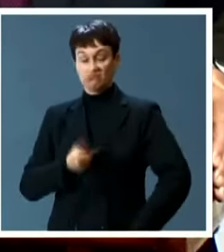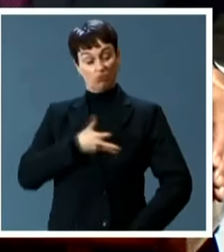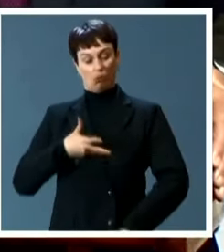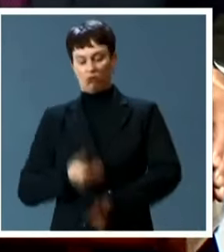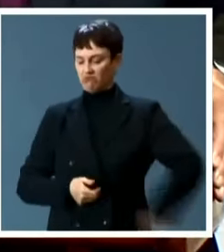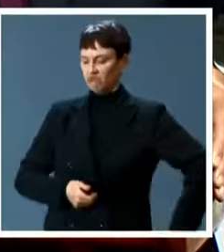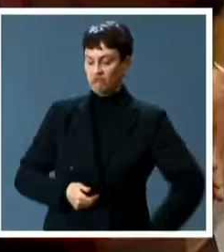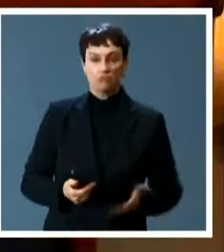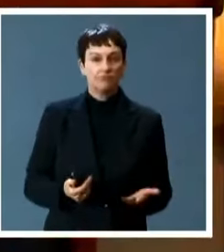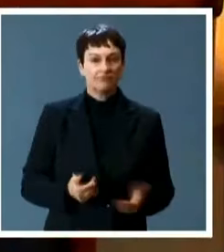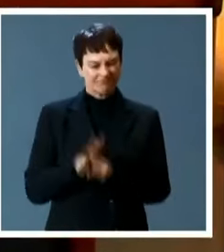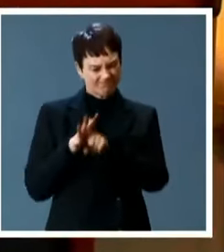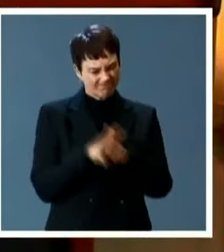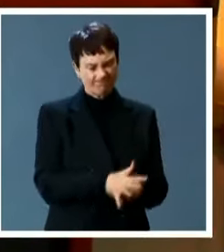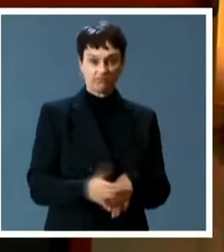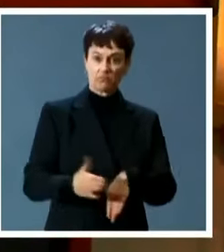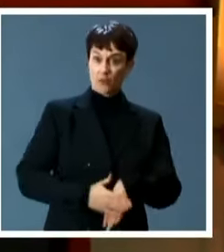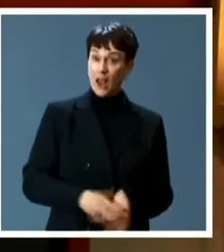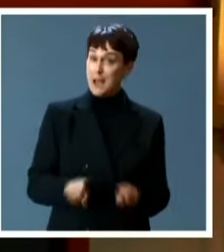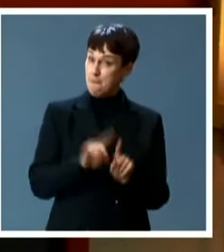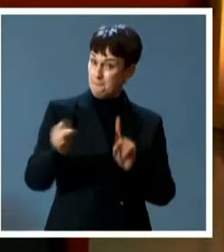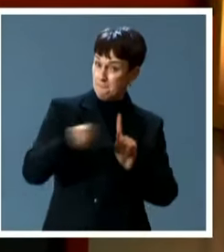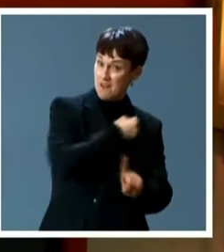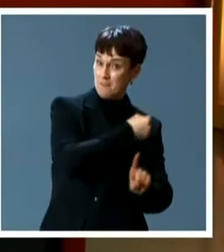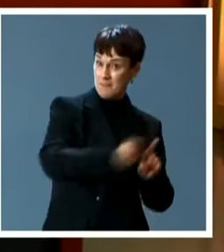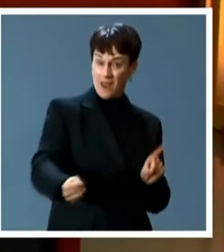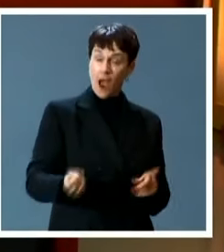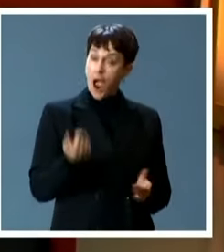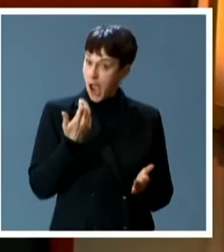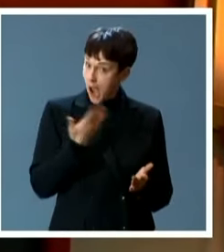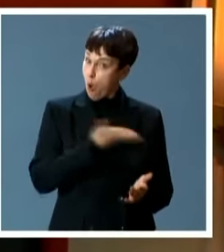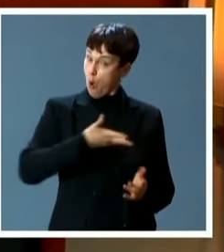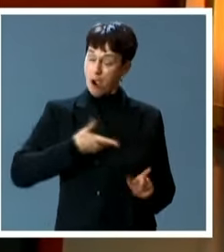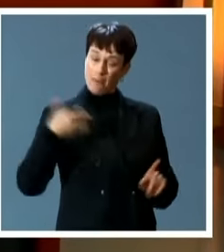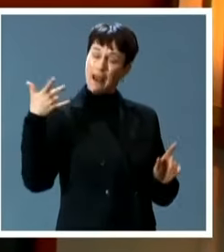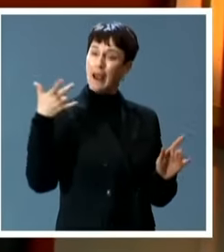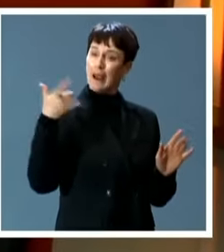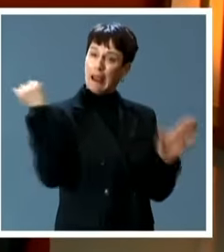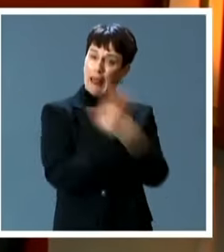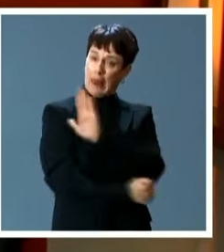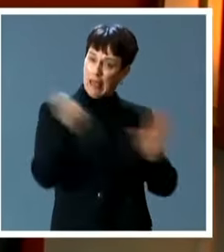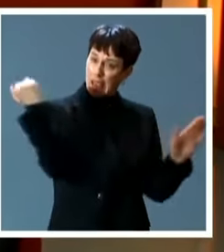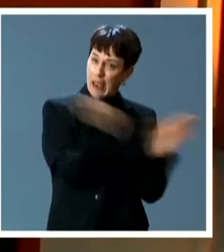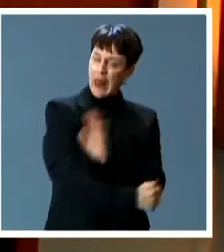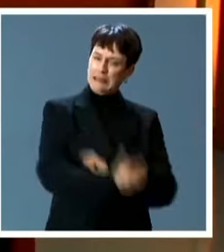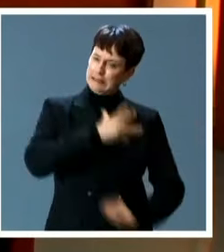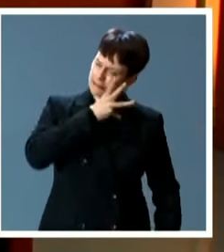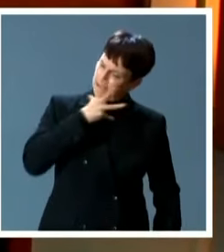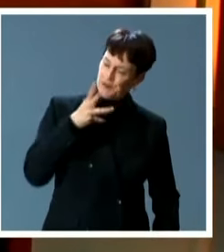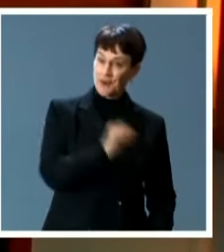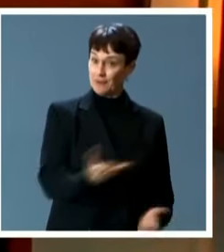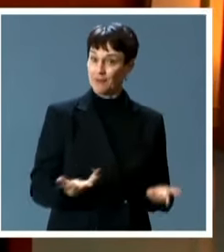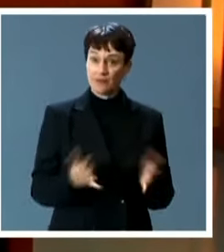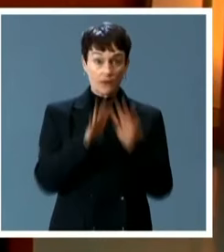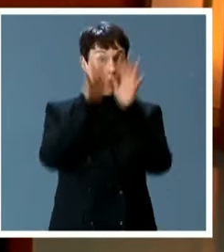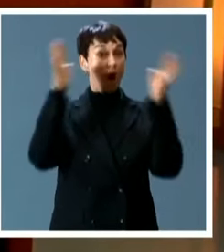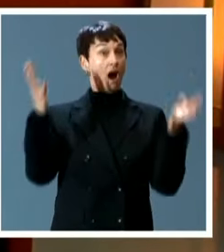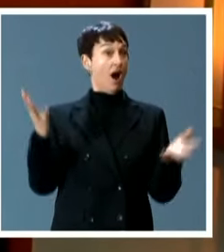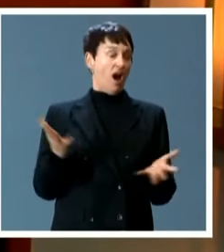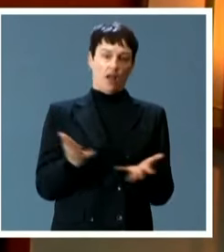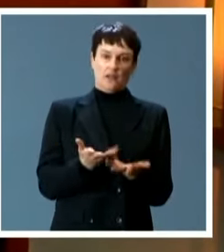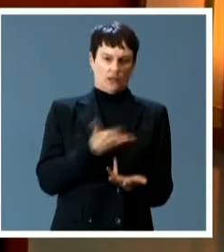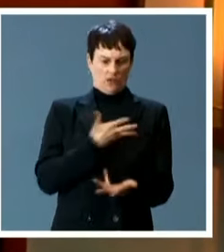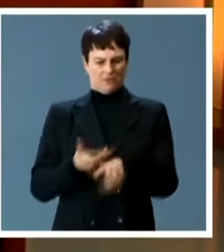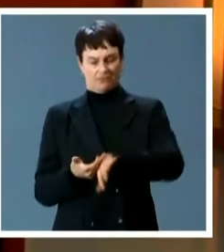norm. Violence against women, including femicide, is at epidemic levels. And globally, women are still excluded